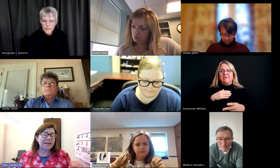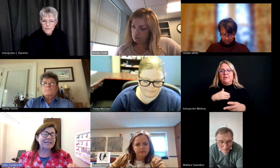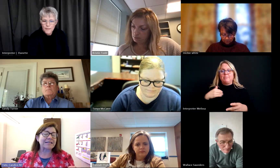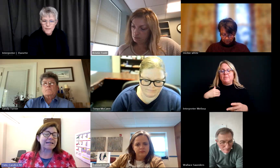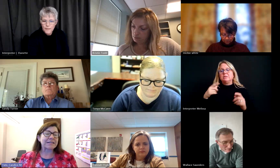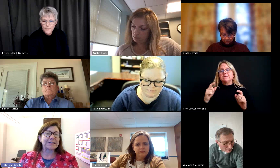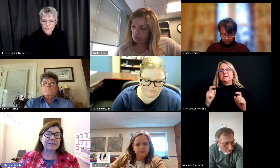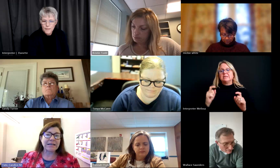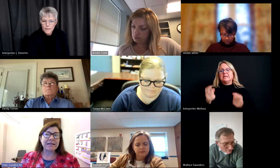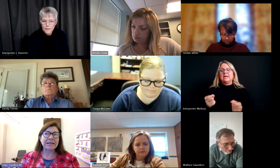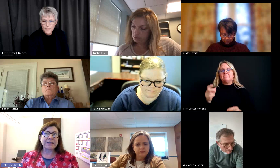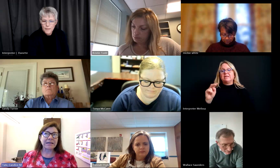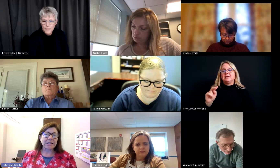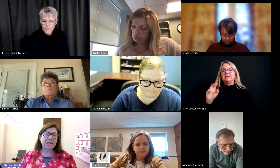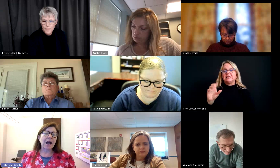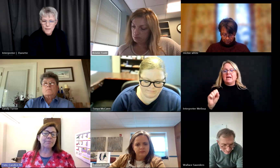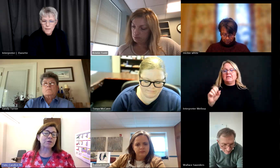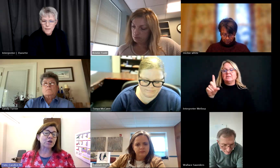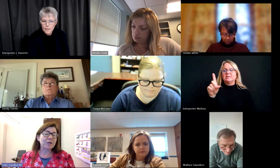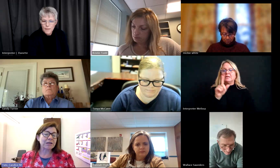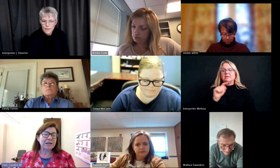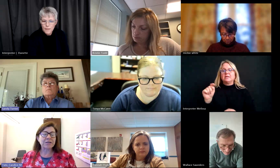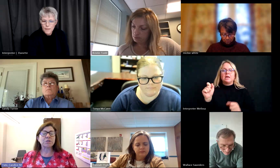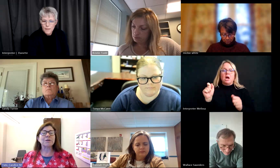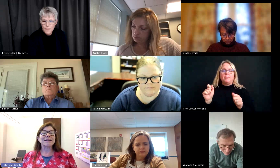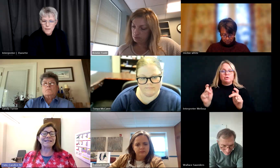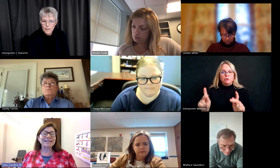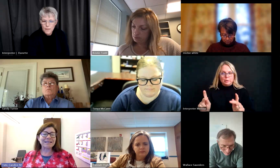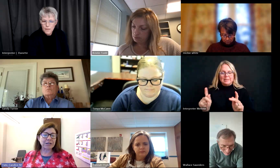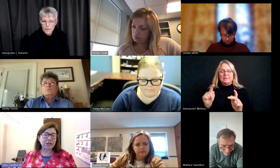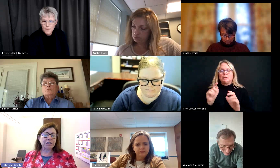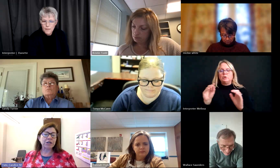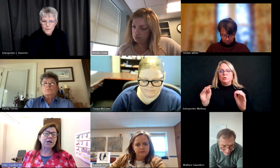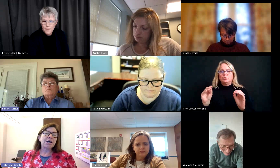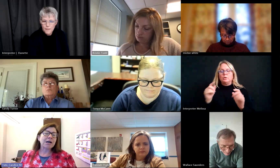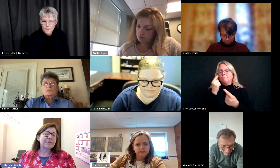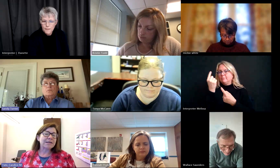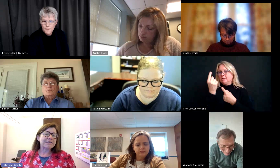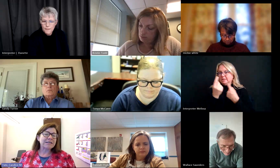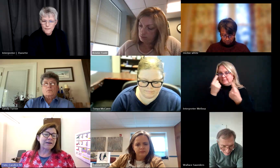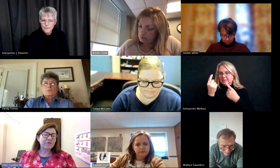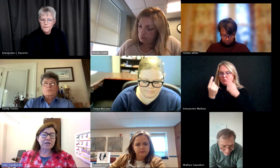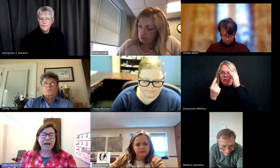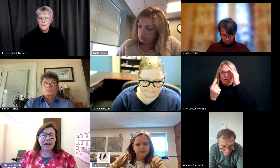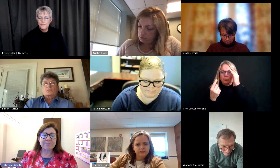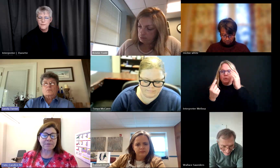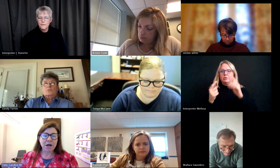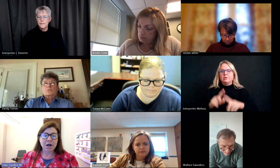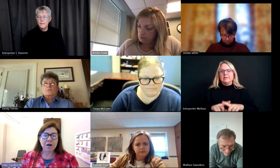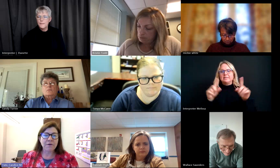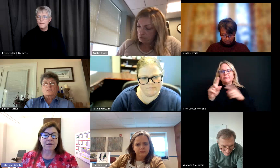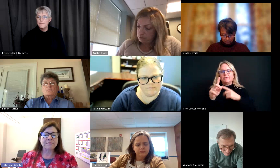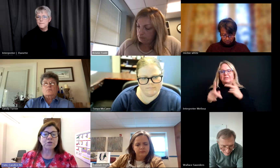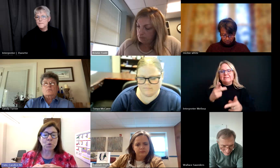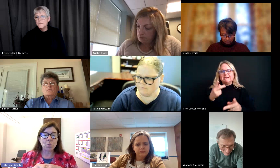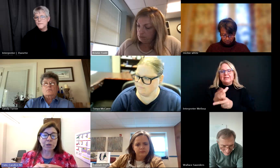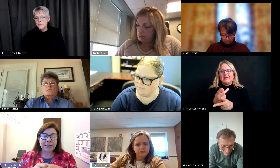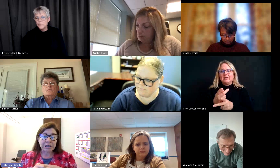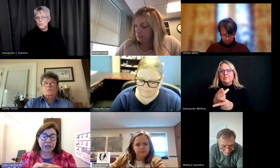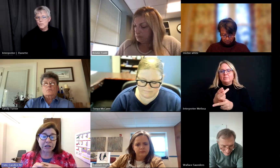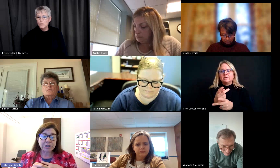gives NCSD the opportunity to consider different types